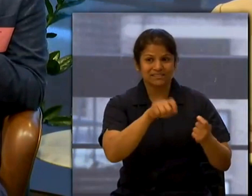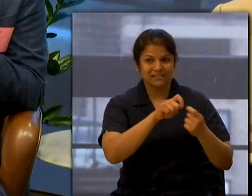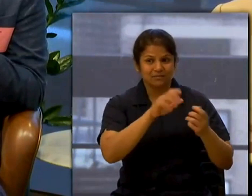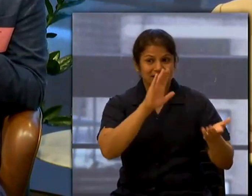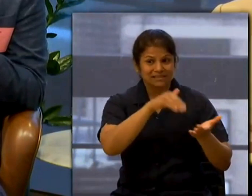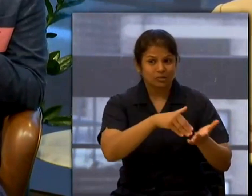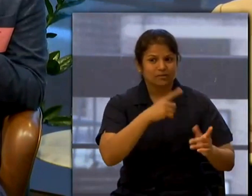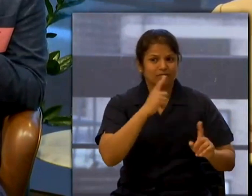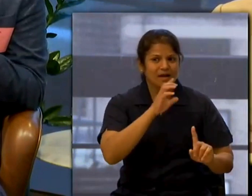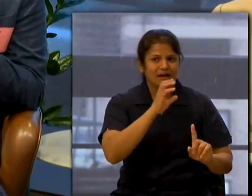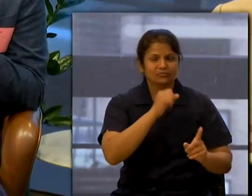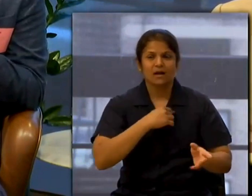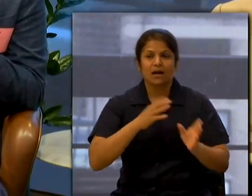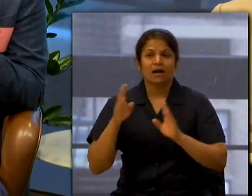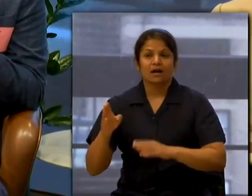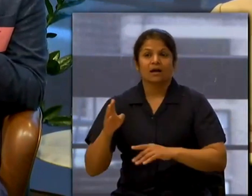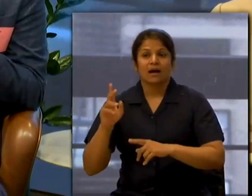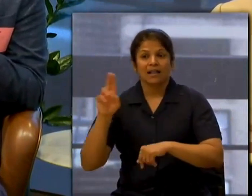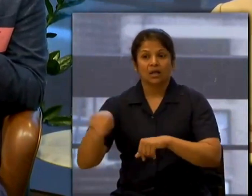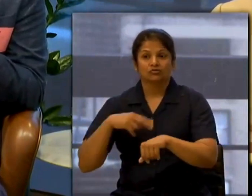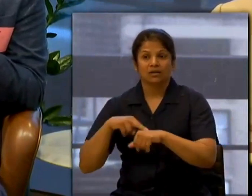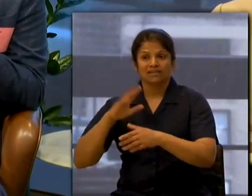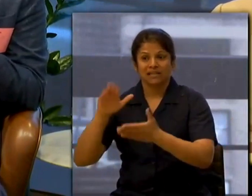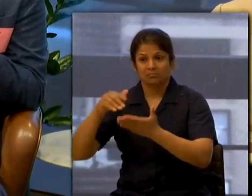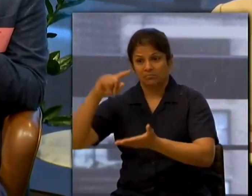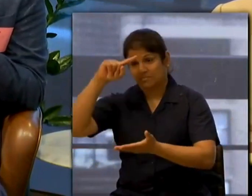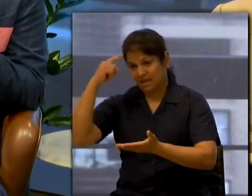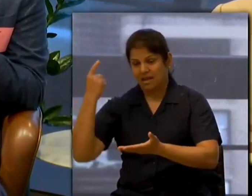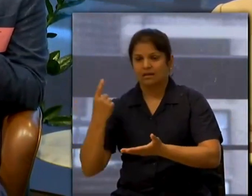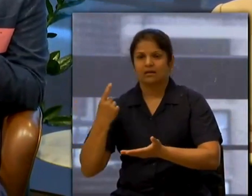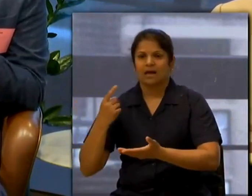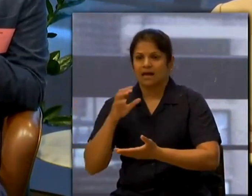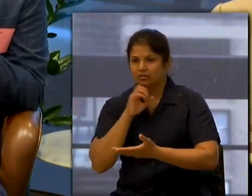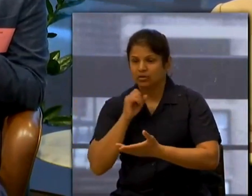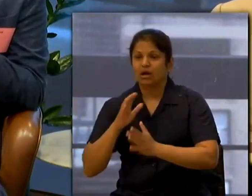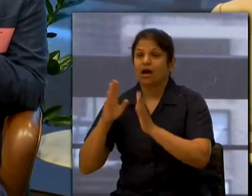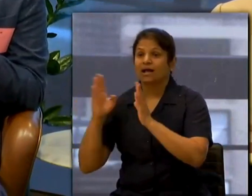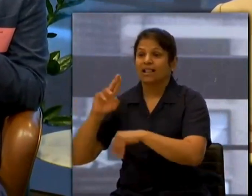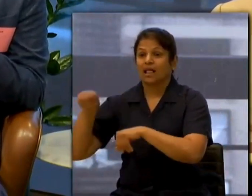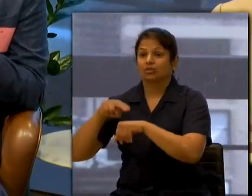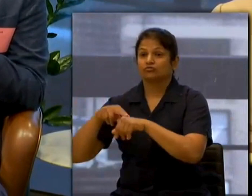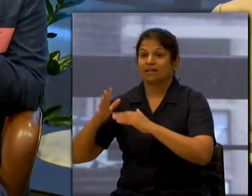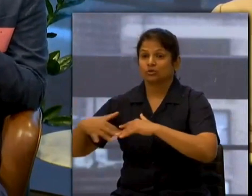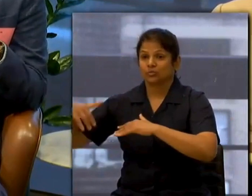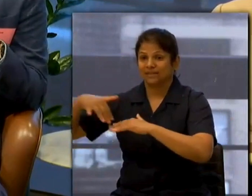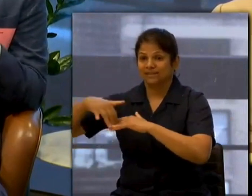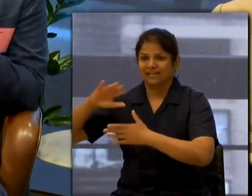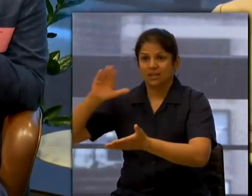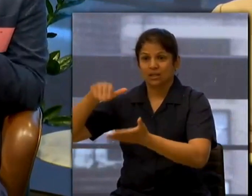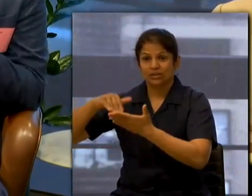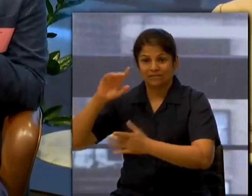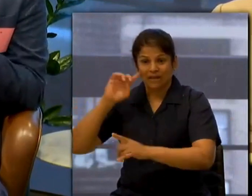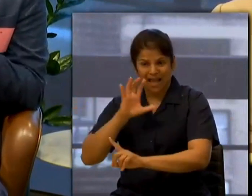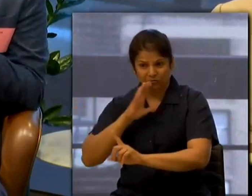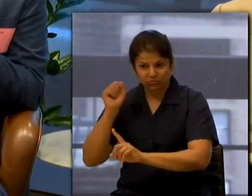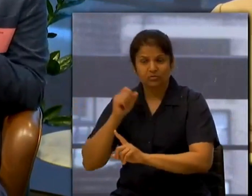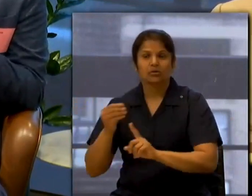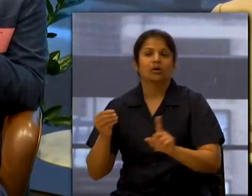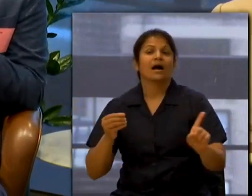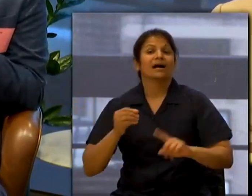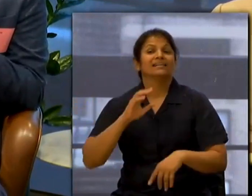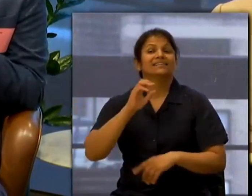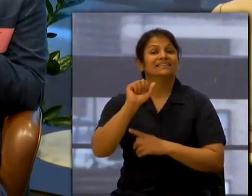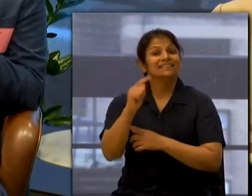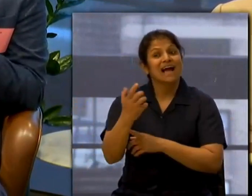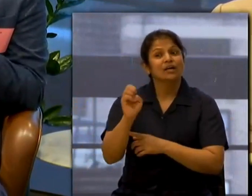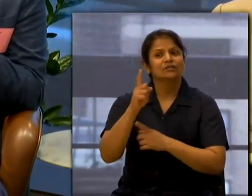Aging, National Hispanic Council on Aging, National Indian Council on Aging, SAGE, as represented by Michael here today, as